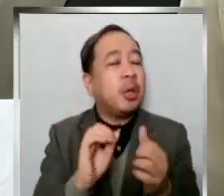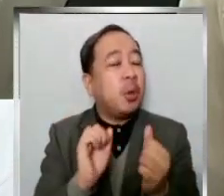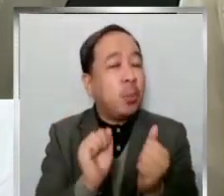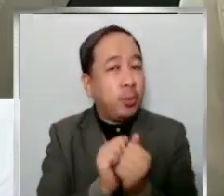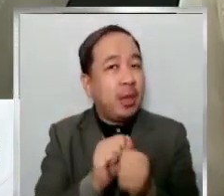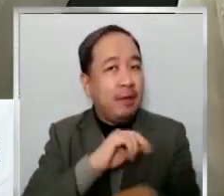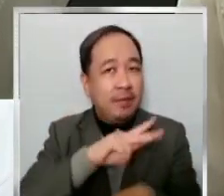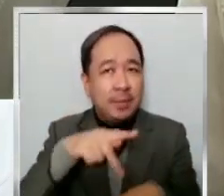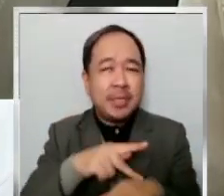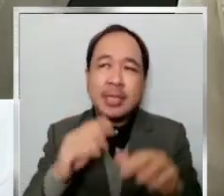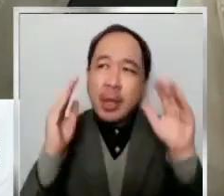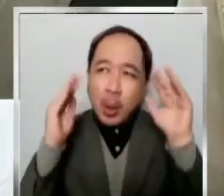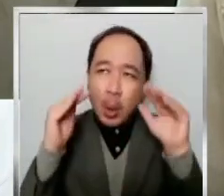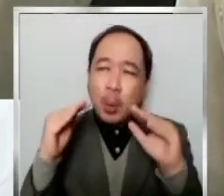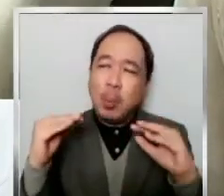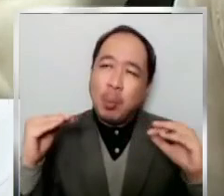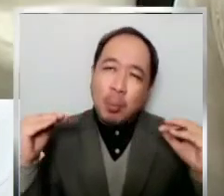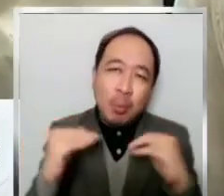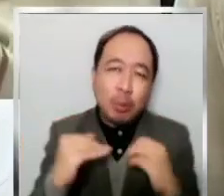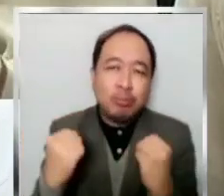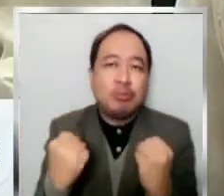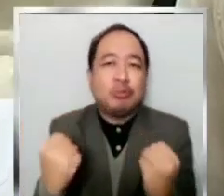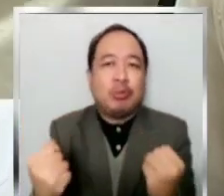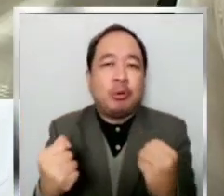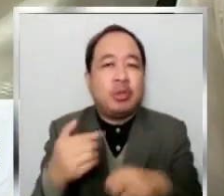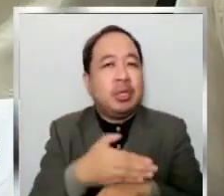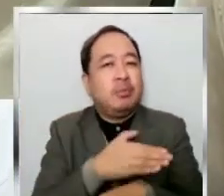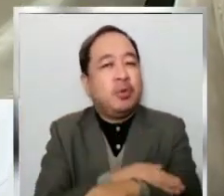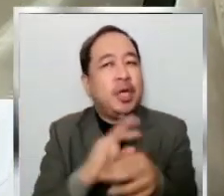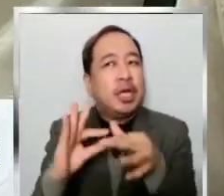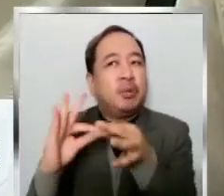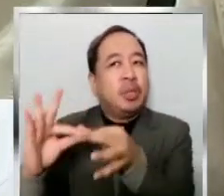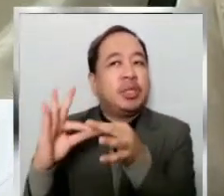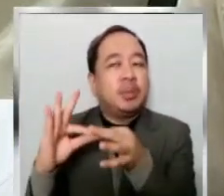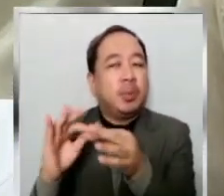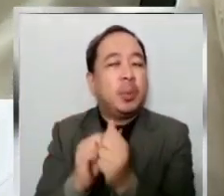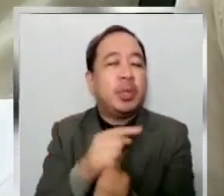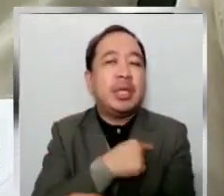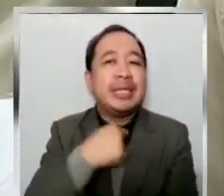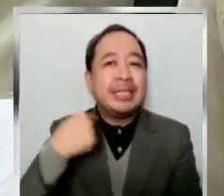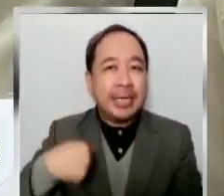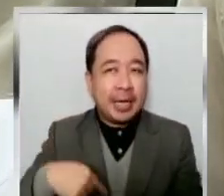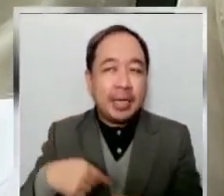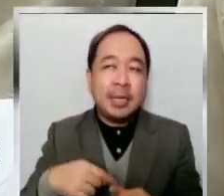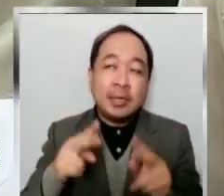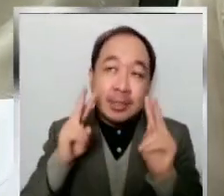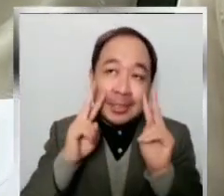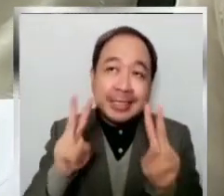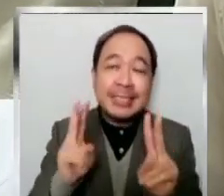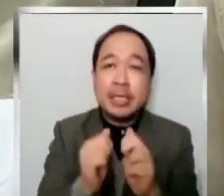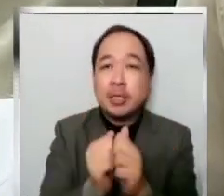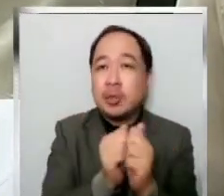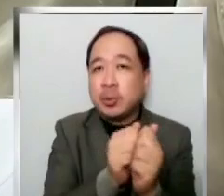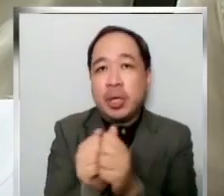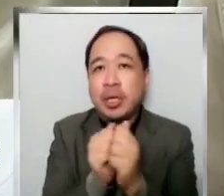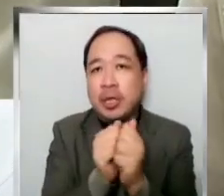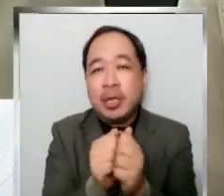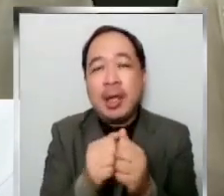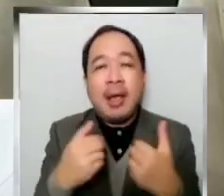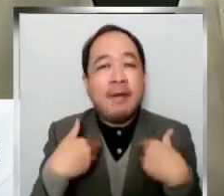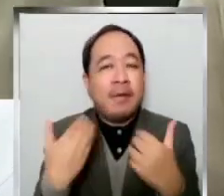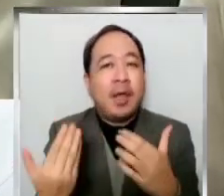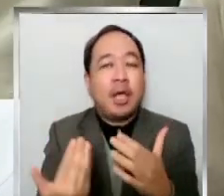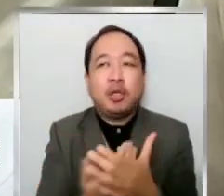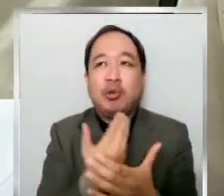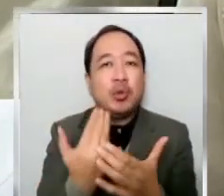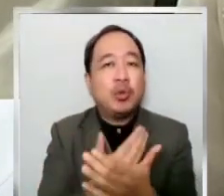deepen and build even stronger relationship with China. Working together, we can surely open up a new golden era